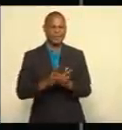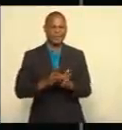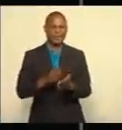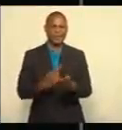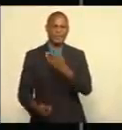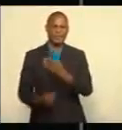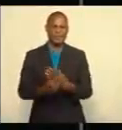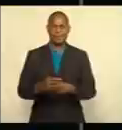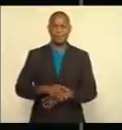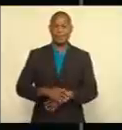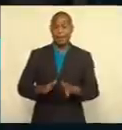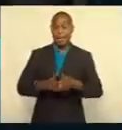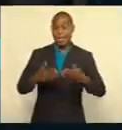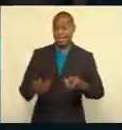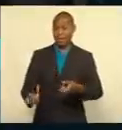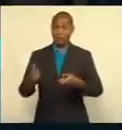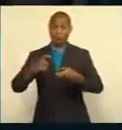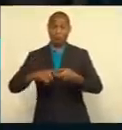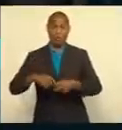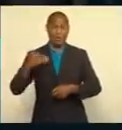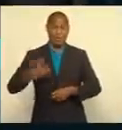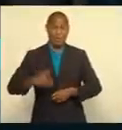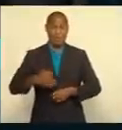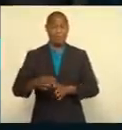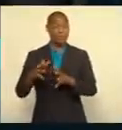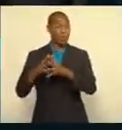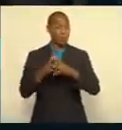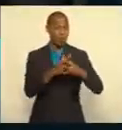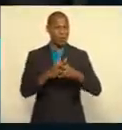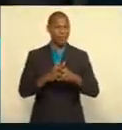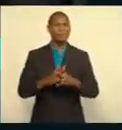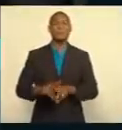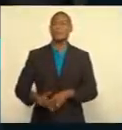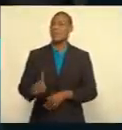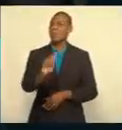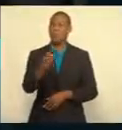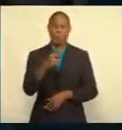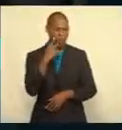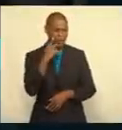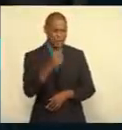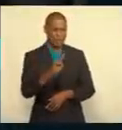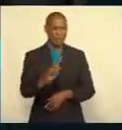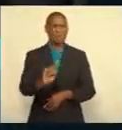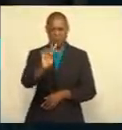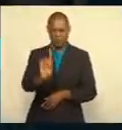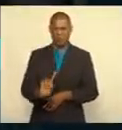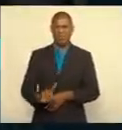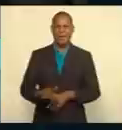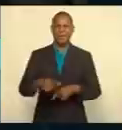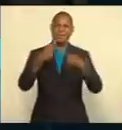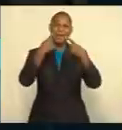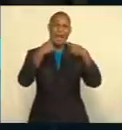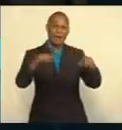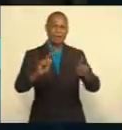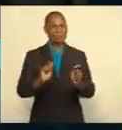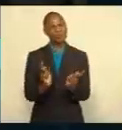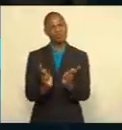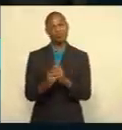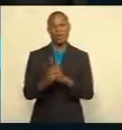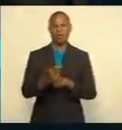Felipe Naikaso live from the West. Felipe, what have you seen following today's announcement? Has there been any change in people's